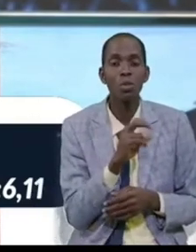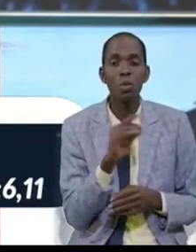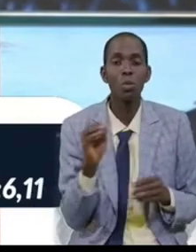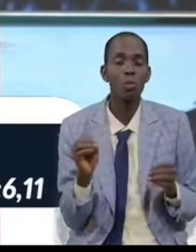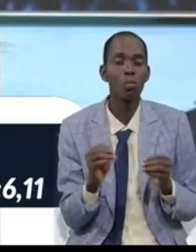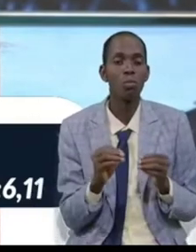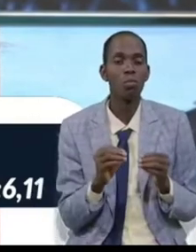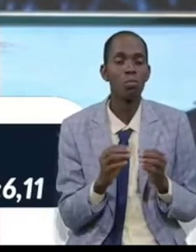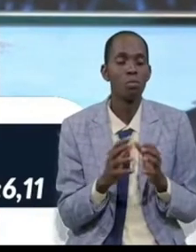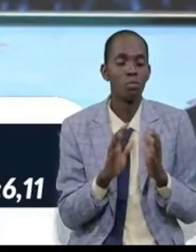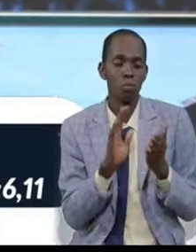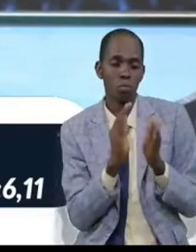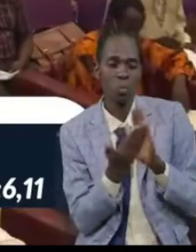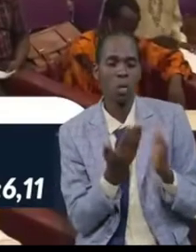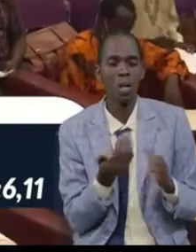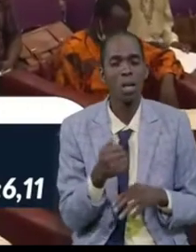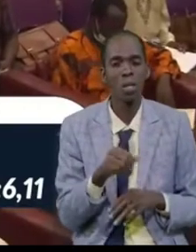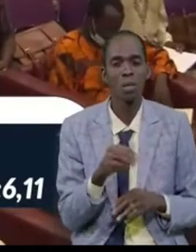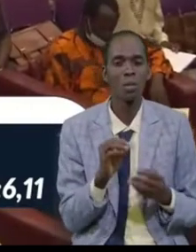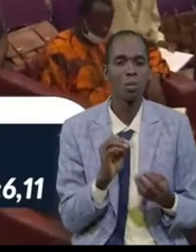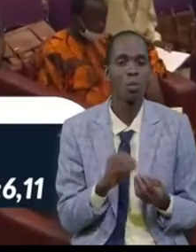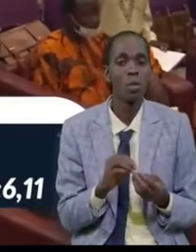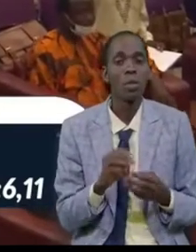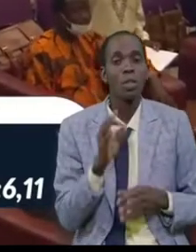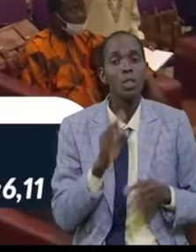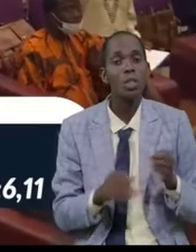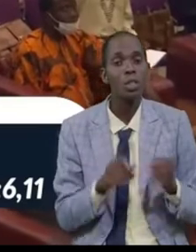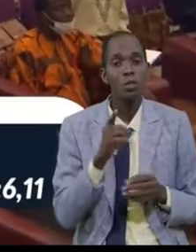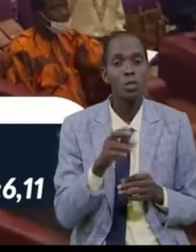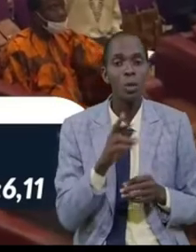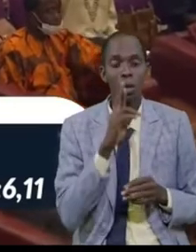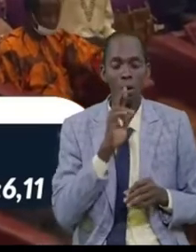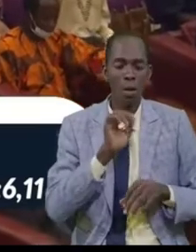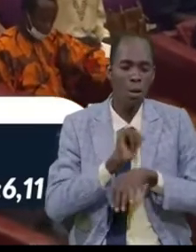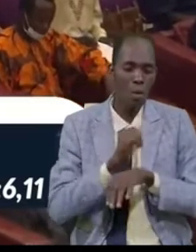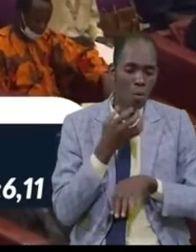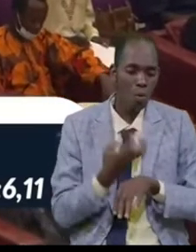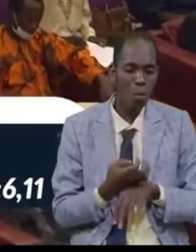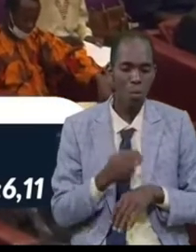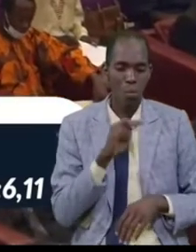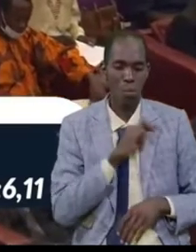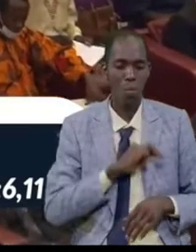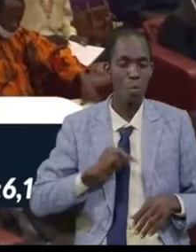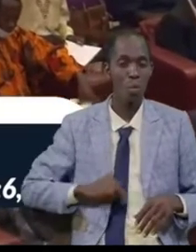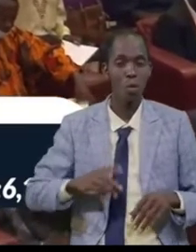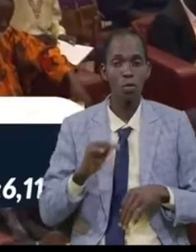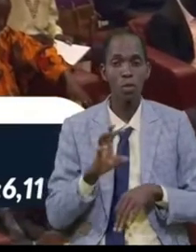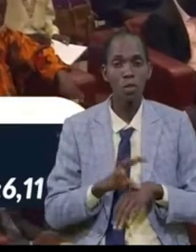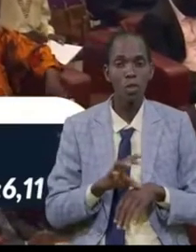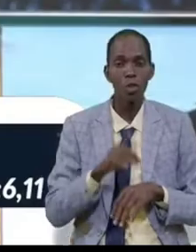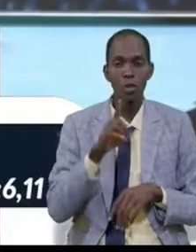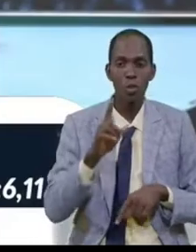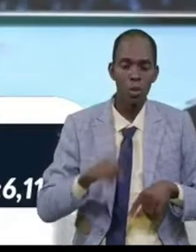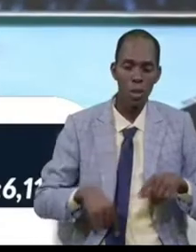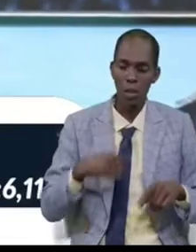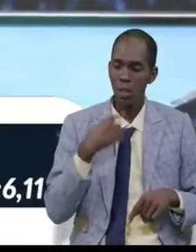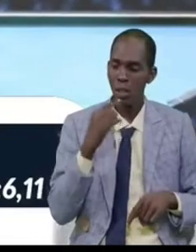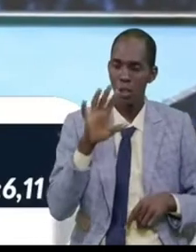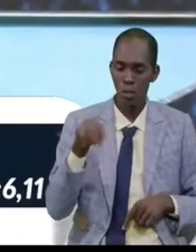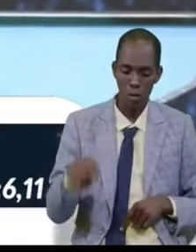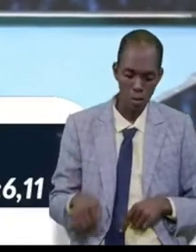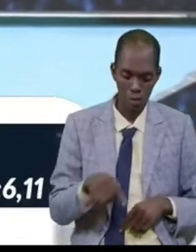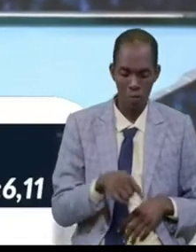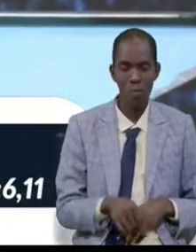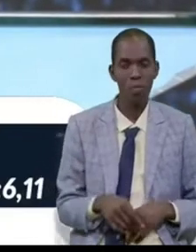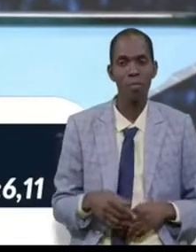the hand, if you are the active member of the church, cannot say unto the foot, if you are